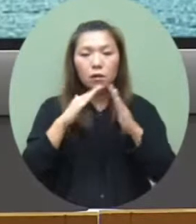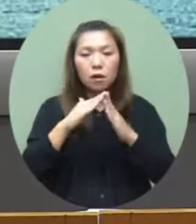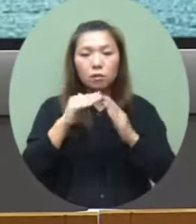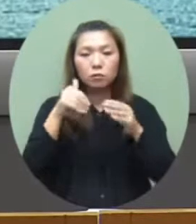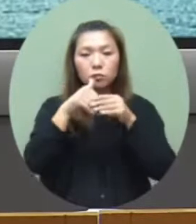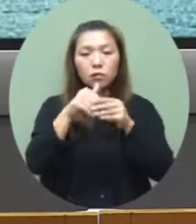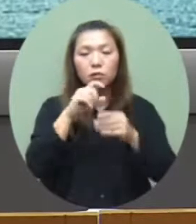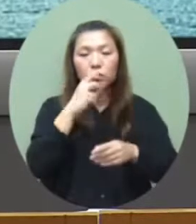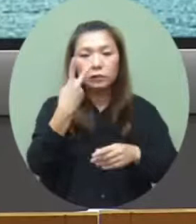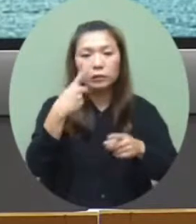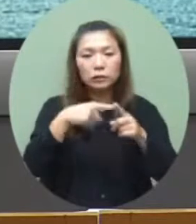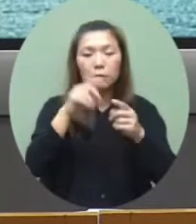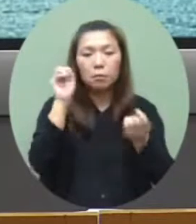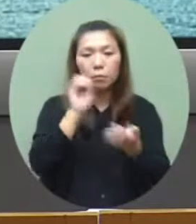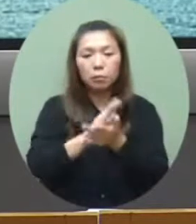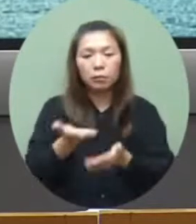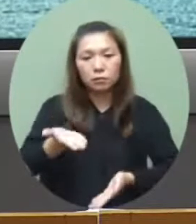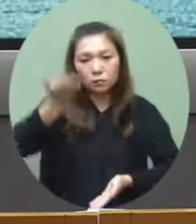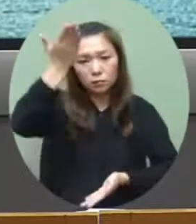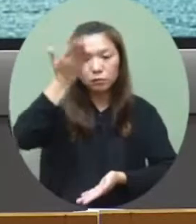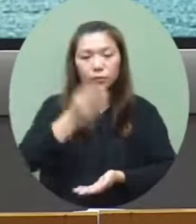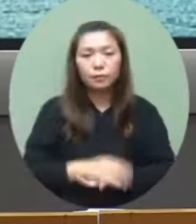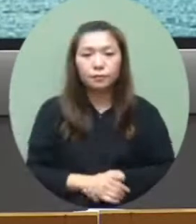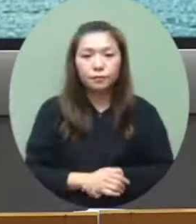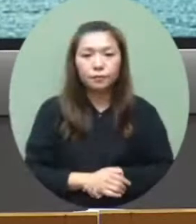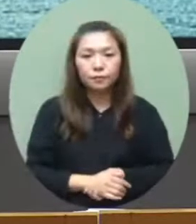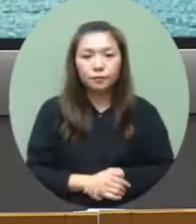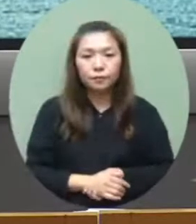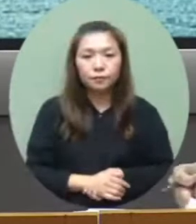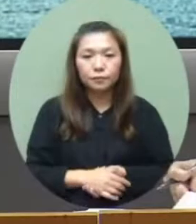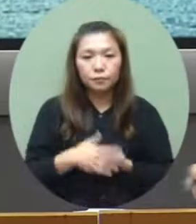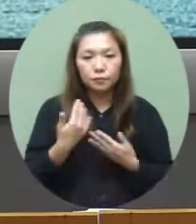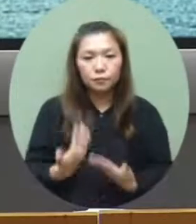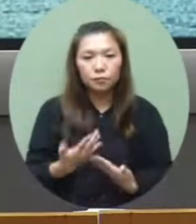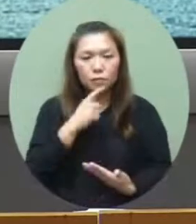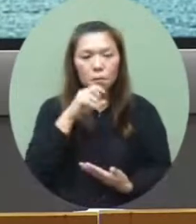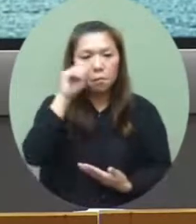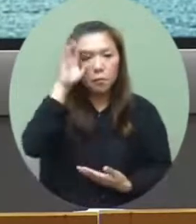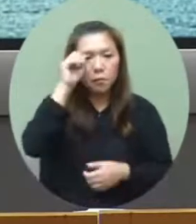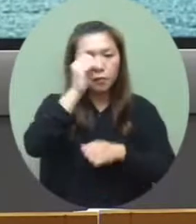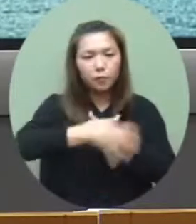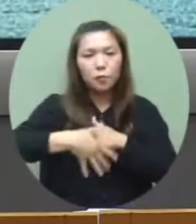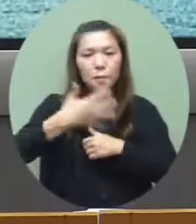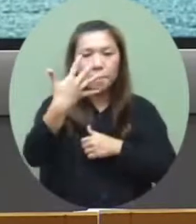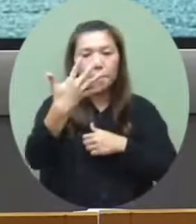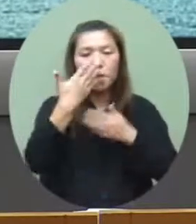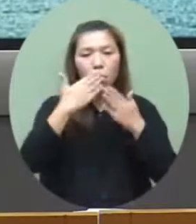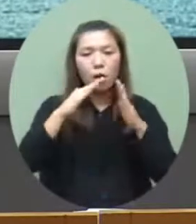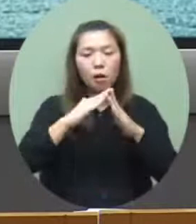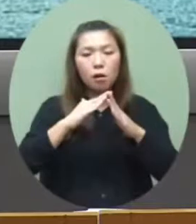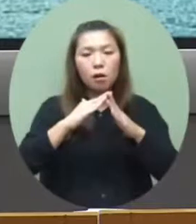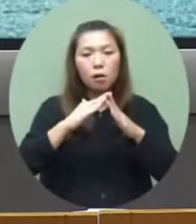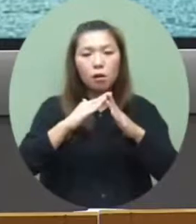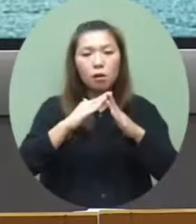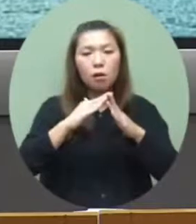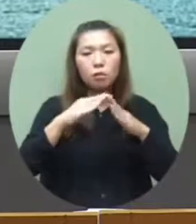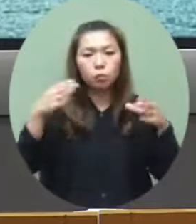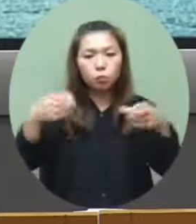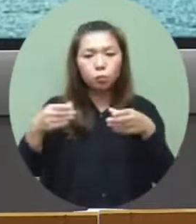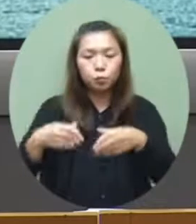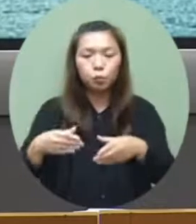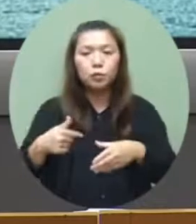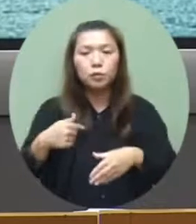228 schools have reported more than 2 cases in the past 7 days. Today, we have recommended the following